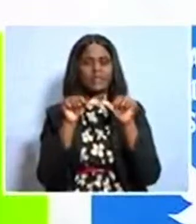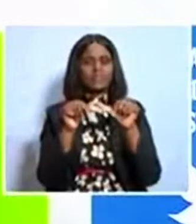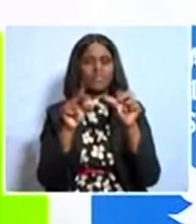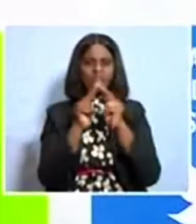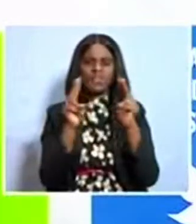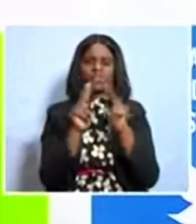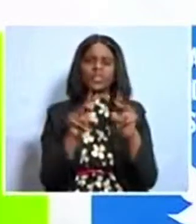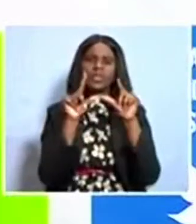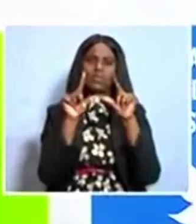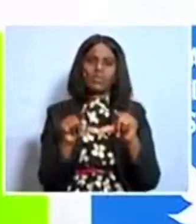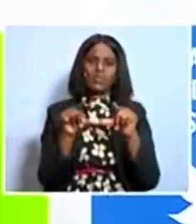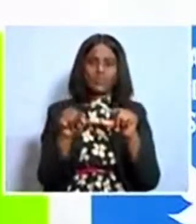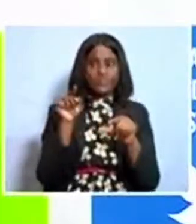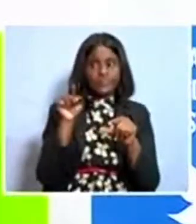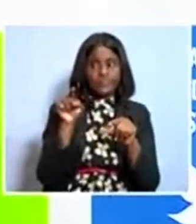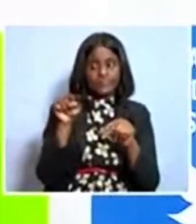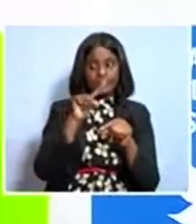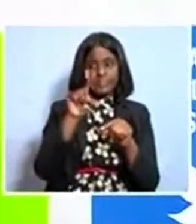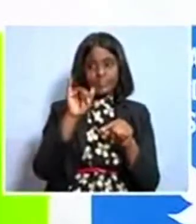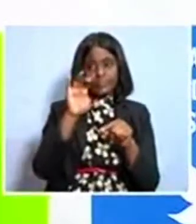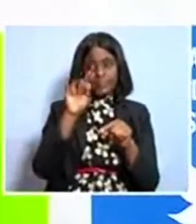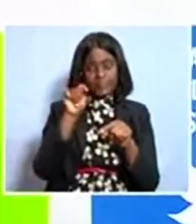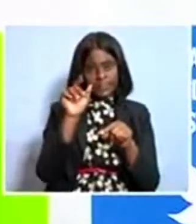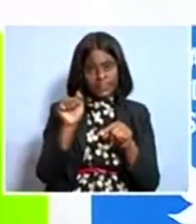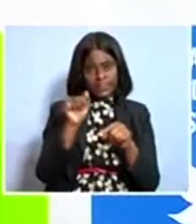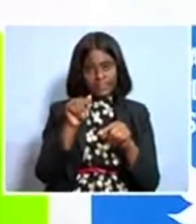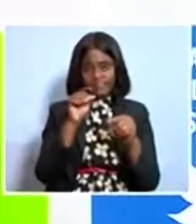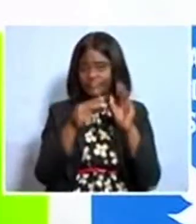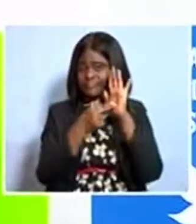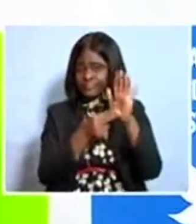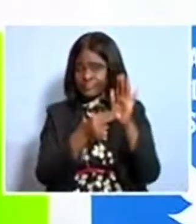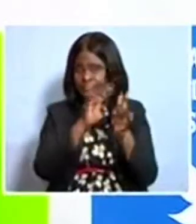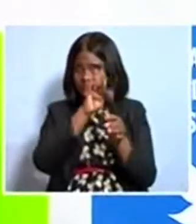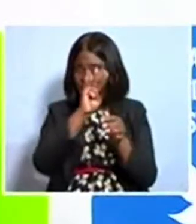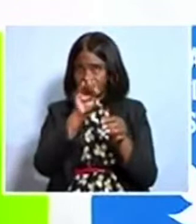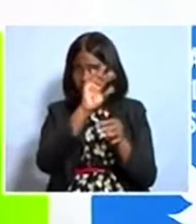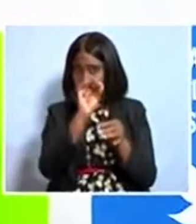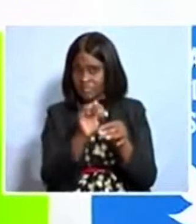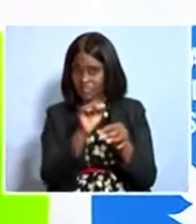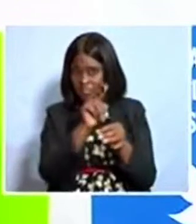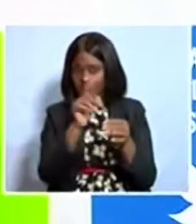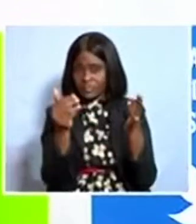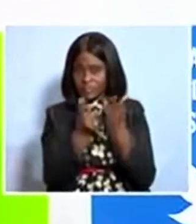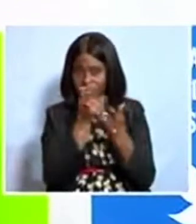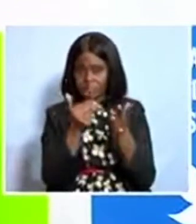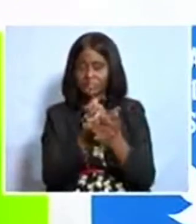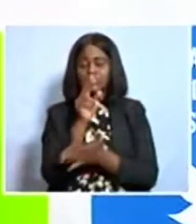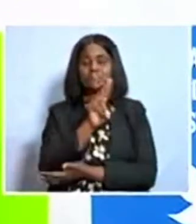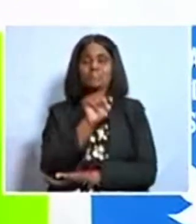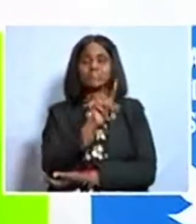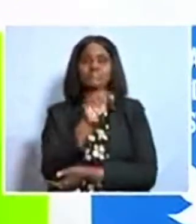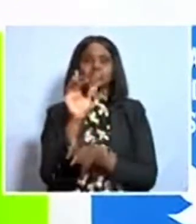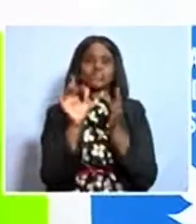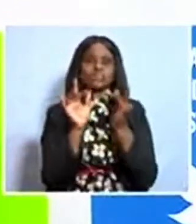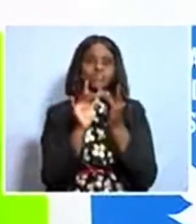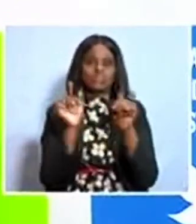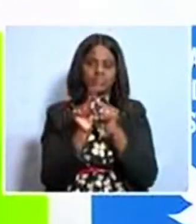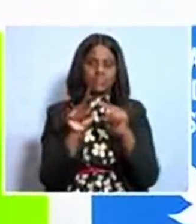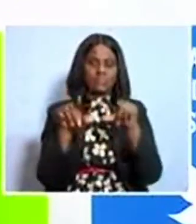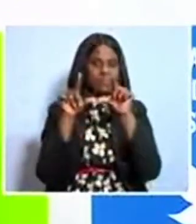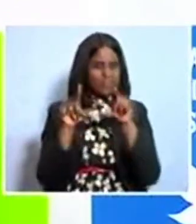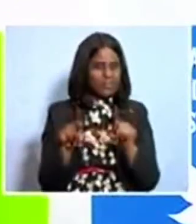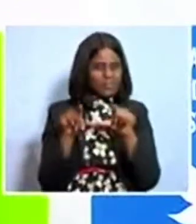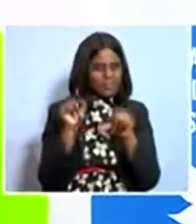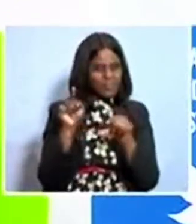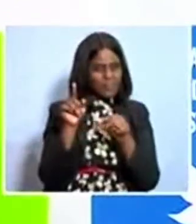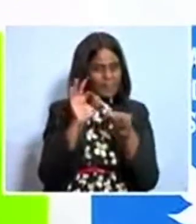the recent Zicta ICT survey pegged it at 34% of our population is able to access and use the internet. So it's still a relatively low figure, but